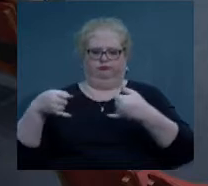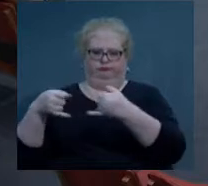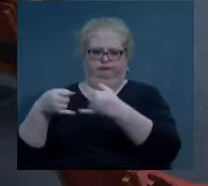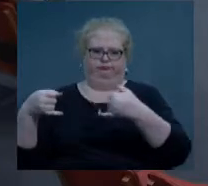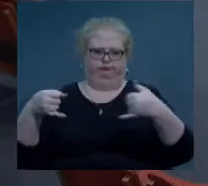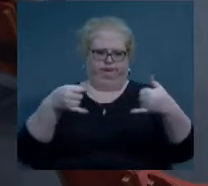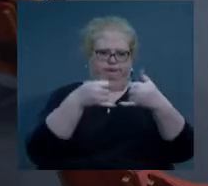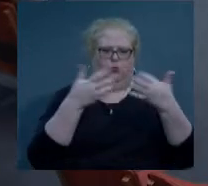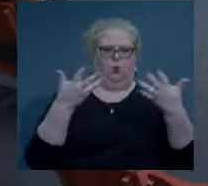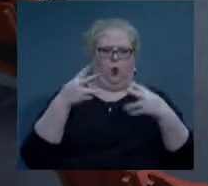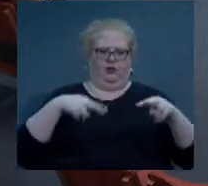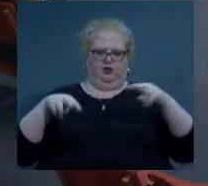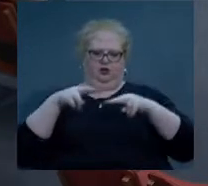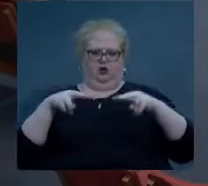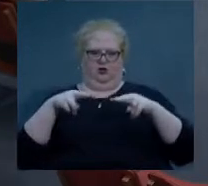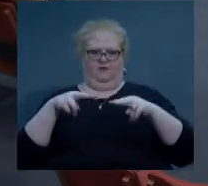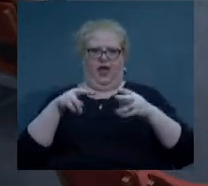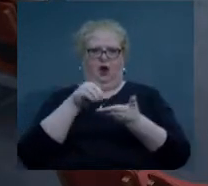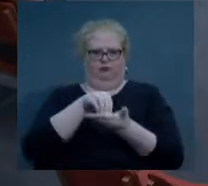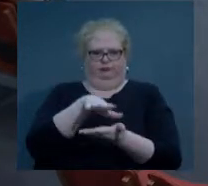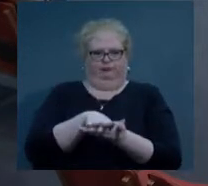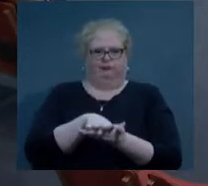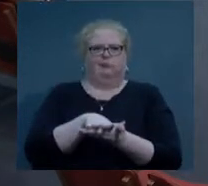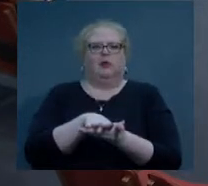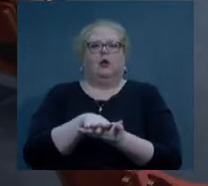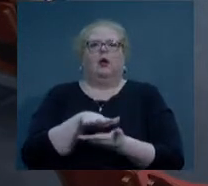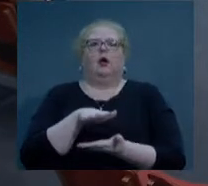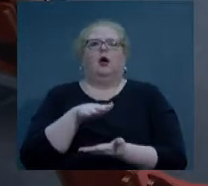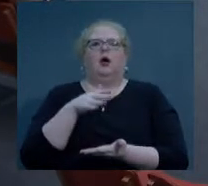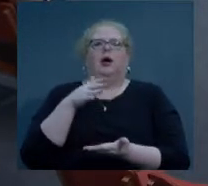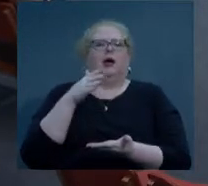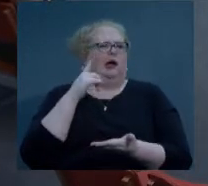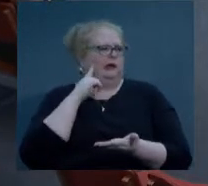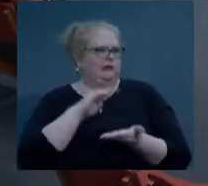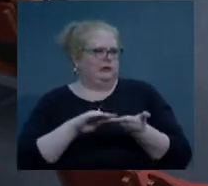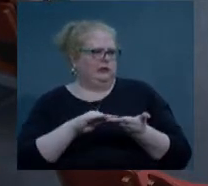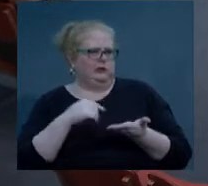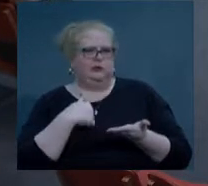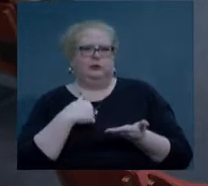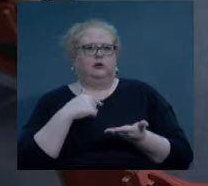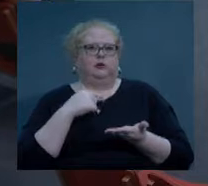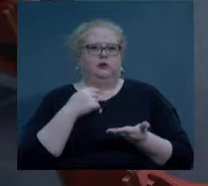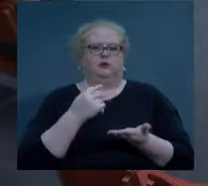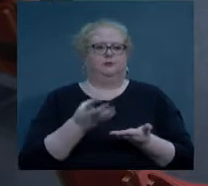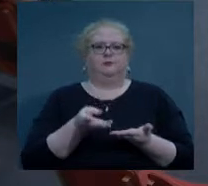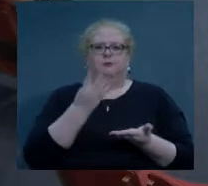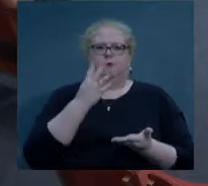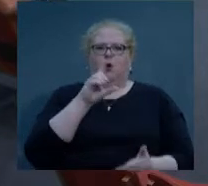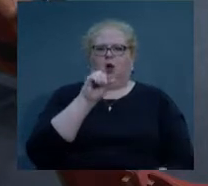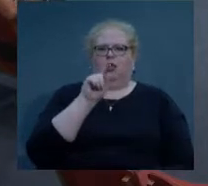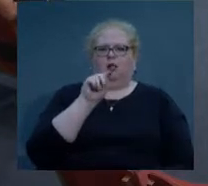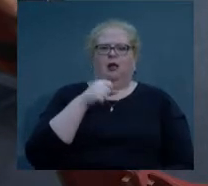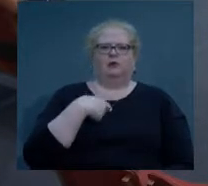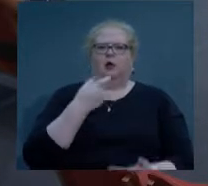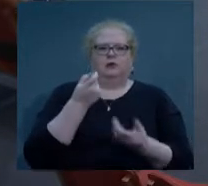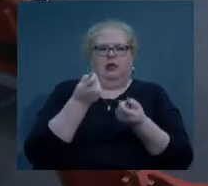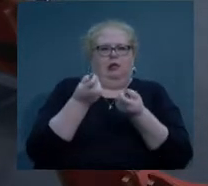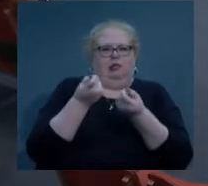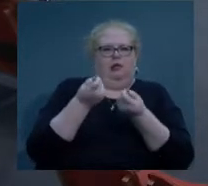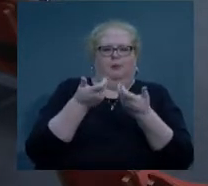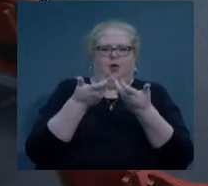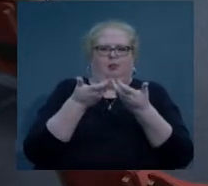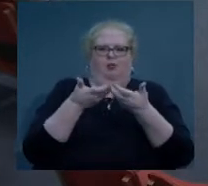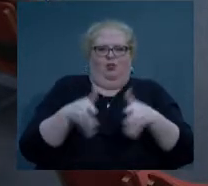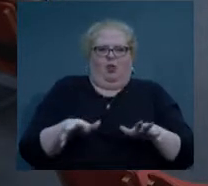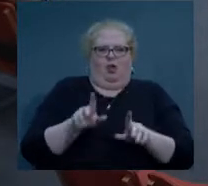out. And forgive me because with 4 lots, I've kind of lost the thread. But is